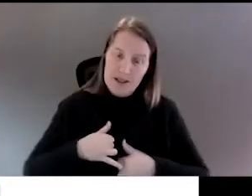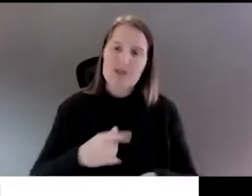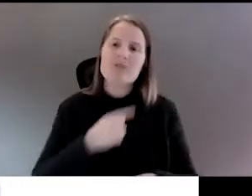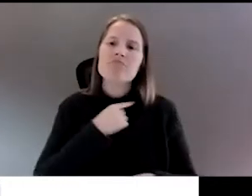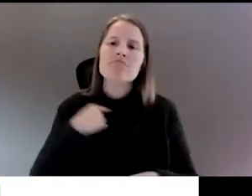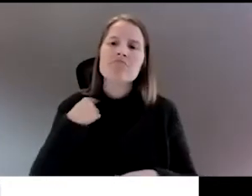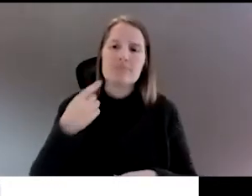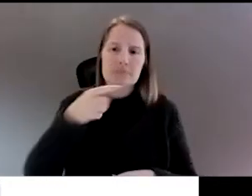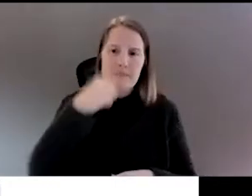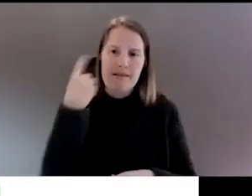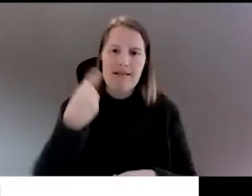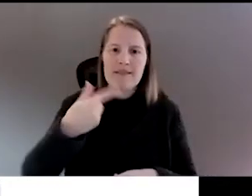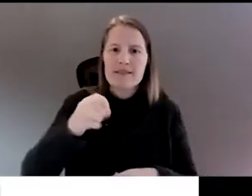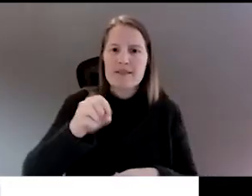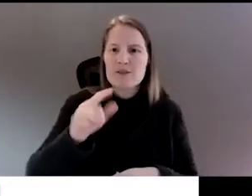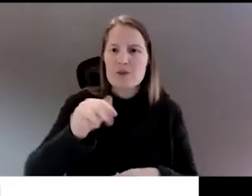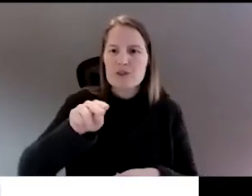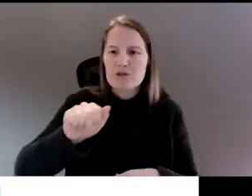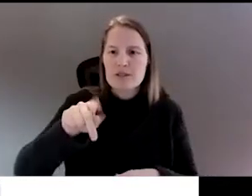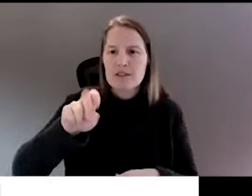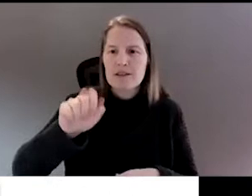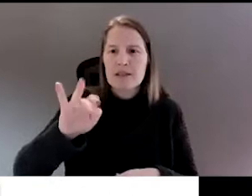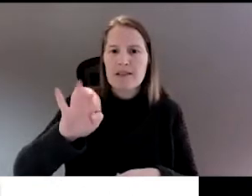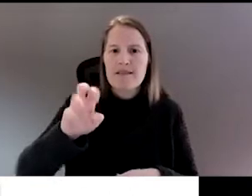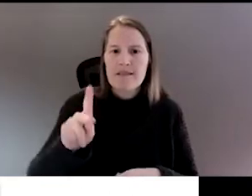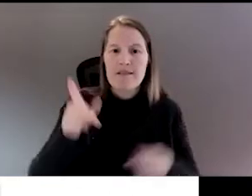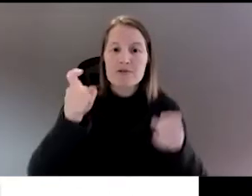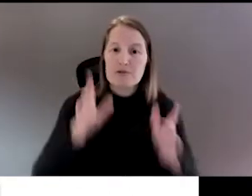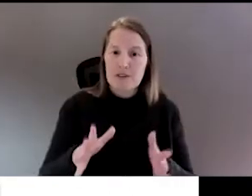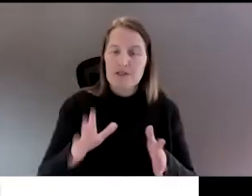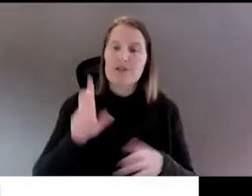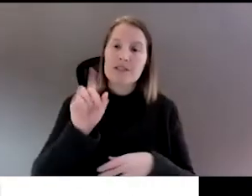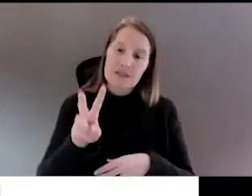Peacock, Director, Division of Human Development and Disability at